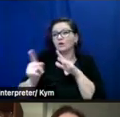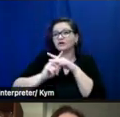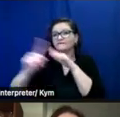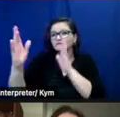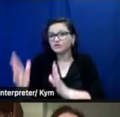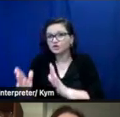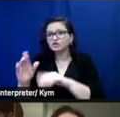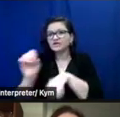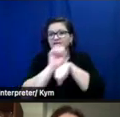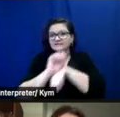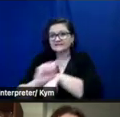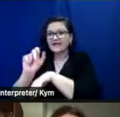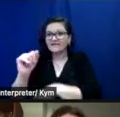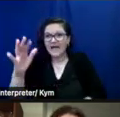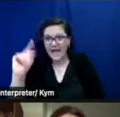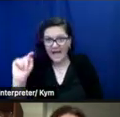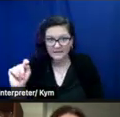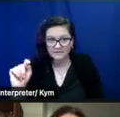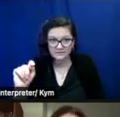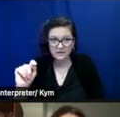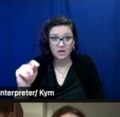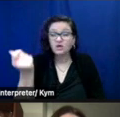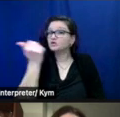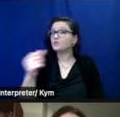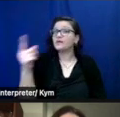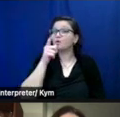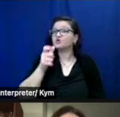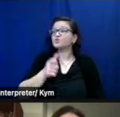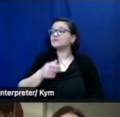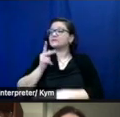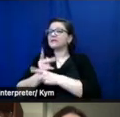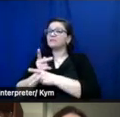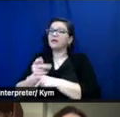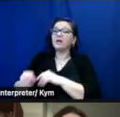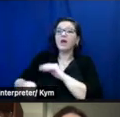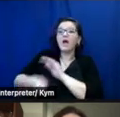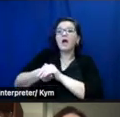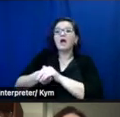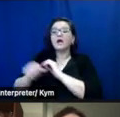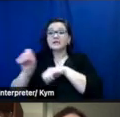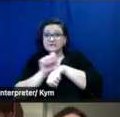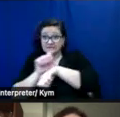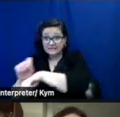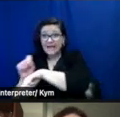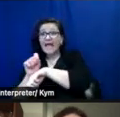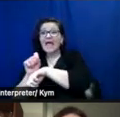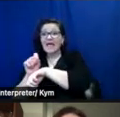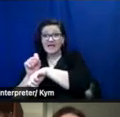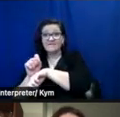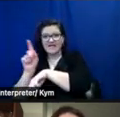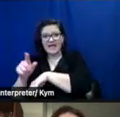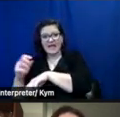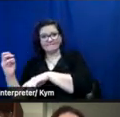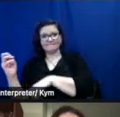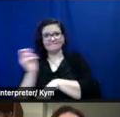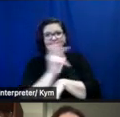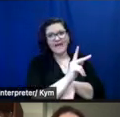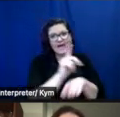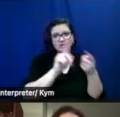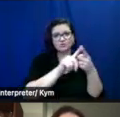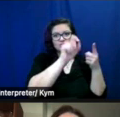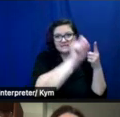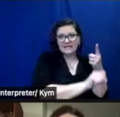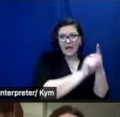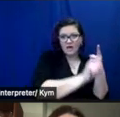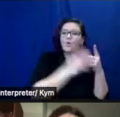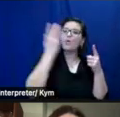Act. So anyone who was harboring a slave in the North had to return what they saw as property to the South. So it became much more,